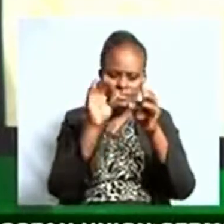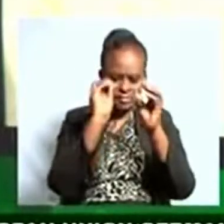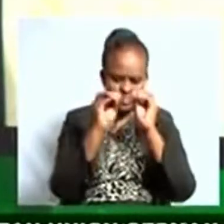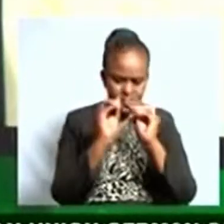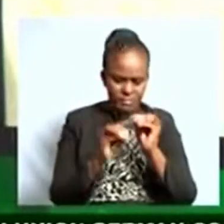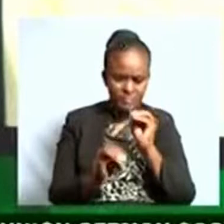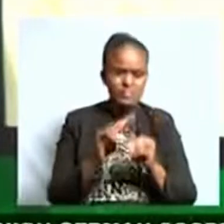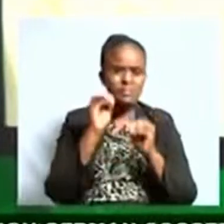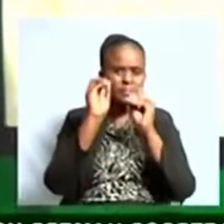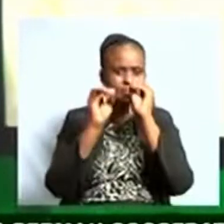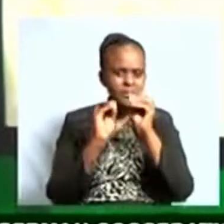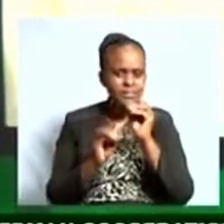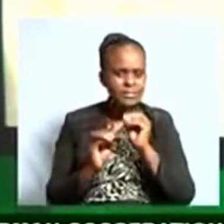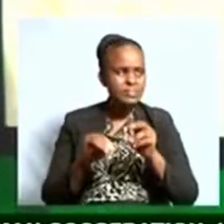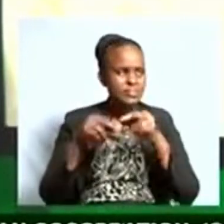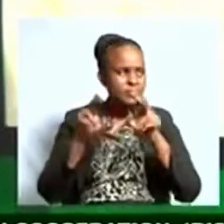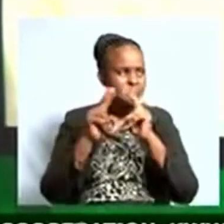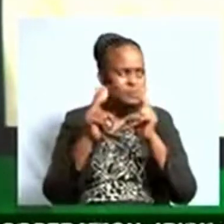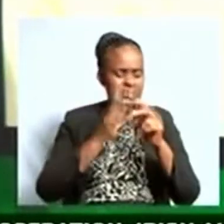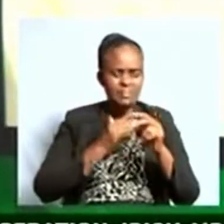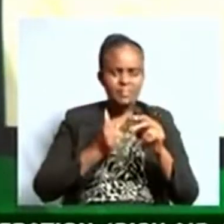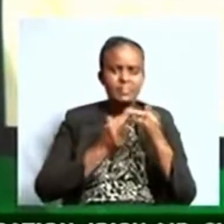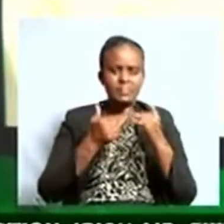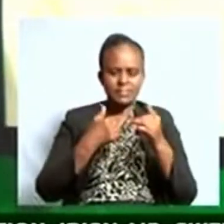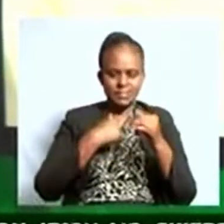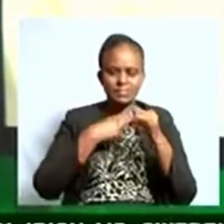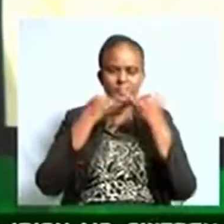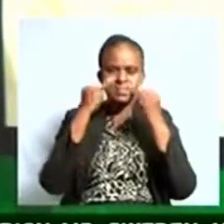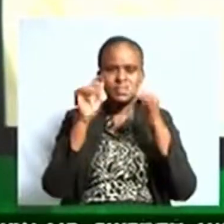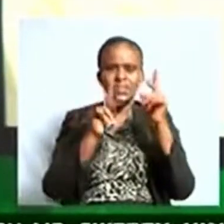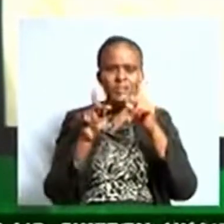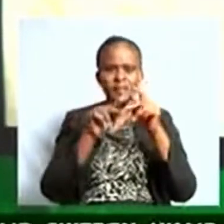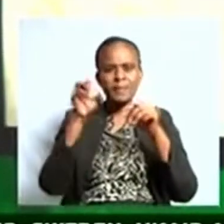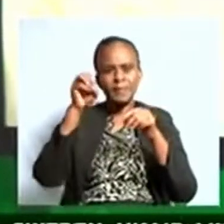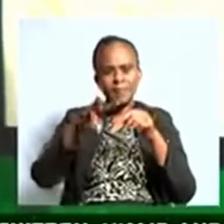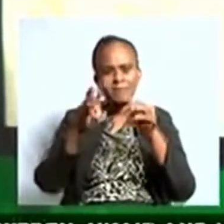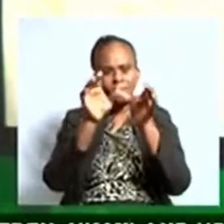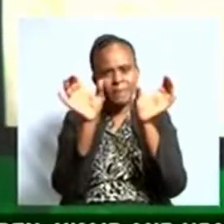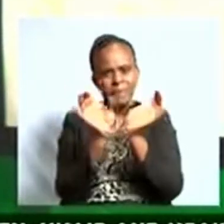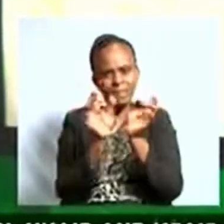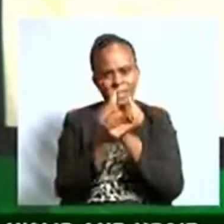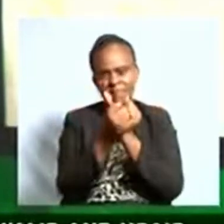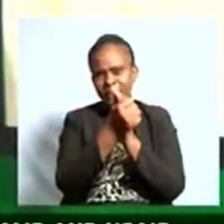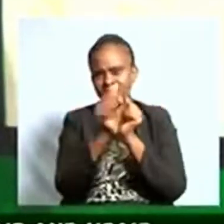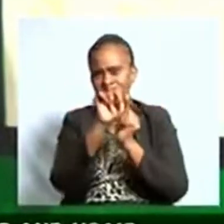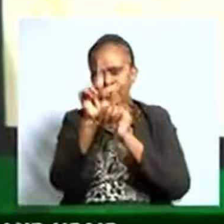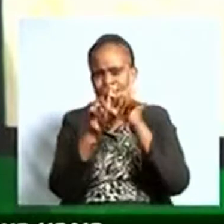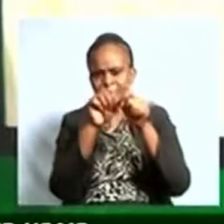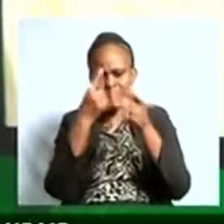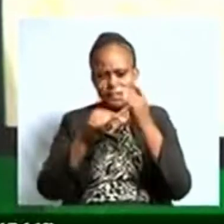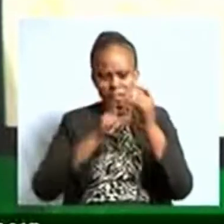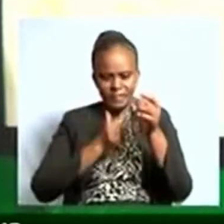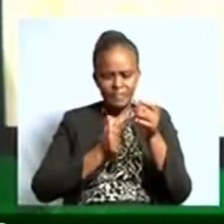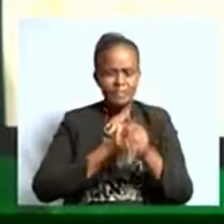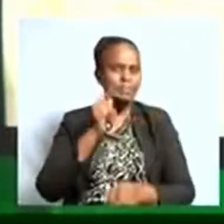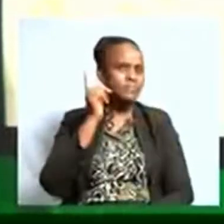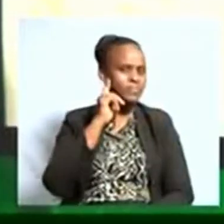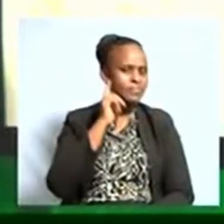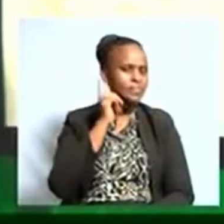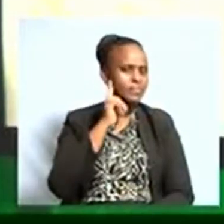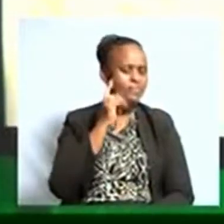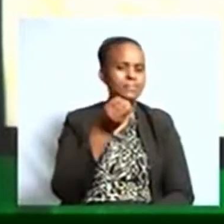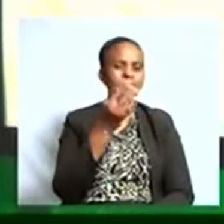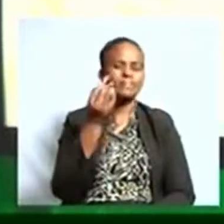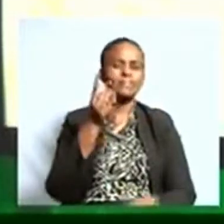up tarred roads. So I want to tell the people of Munali constituency, and these are the questions that I also get most